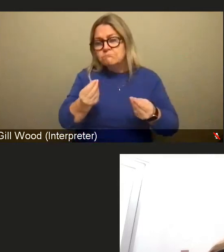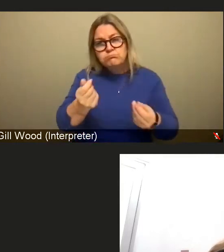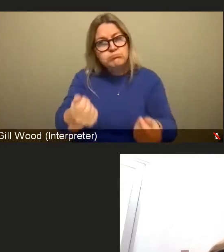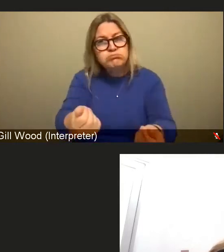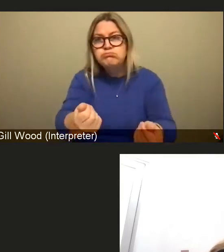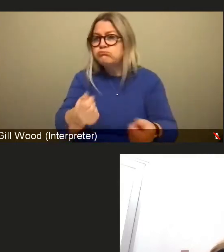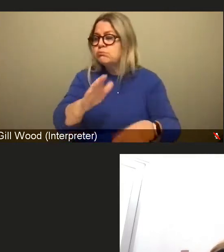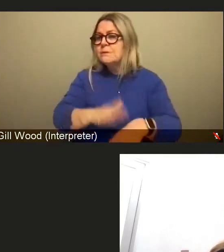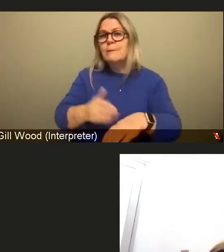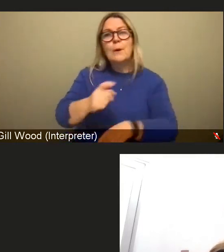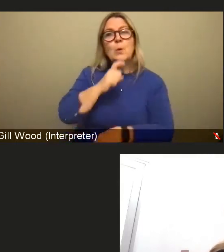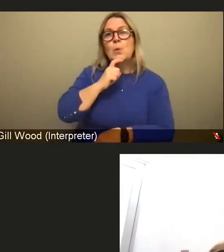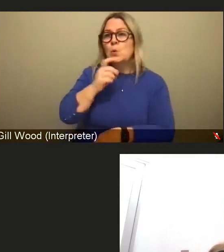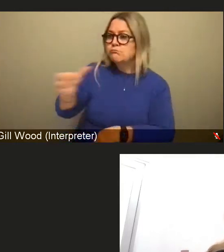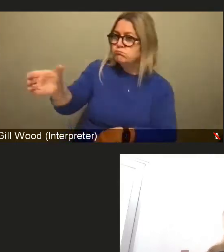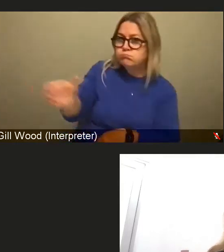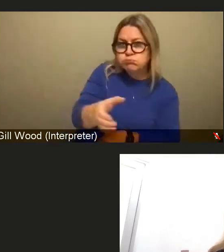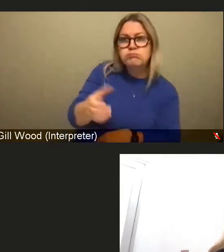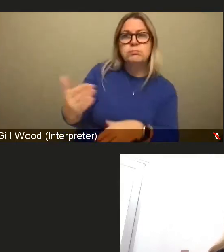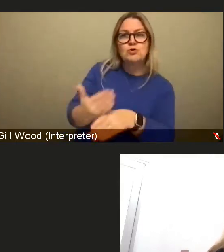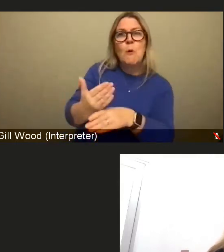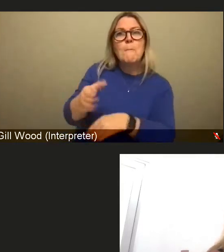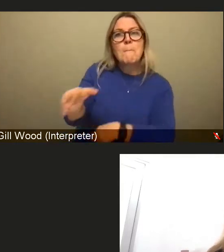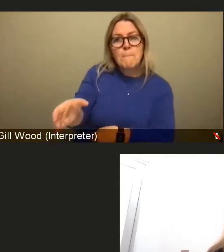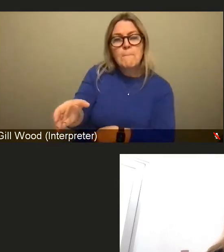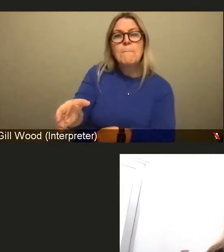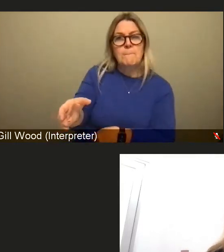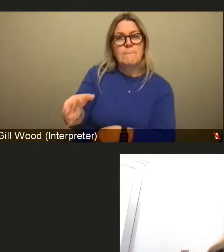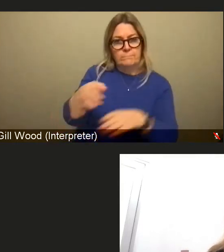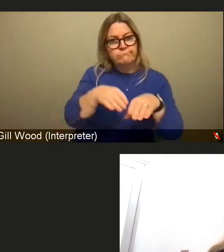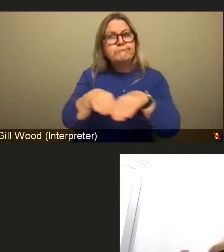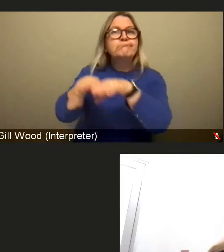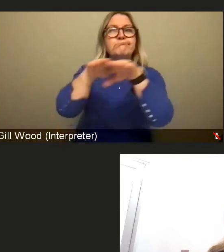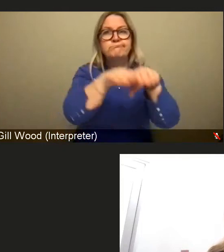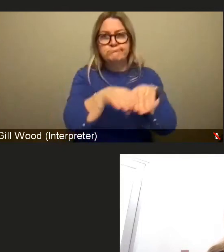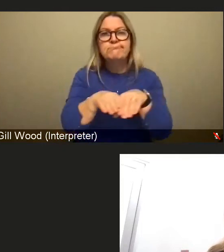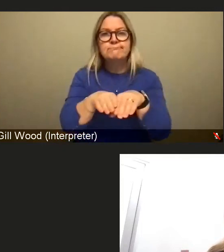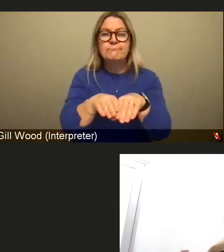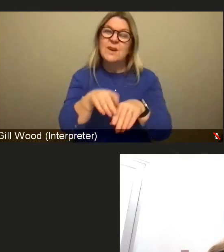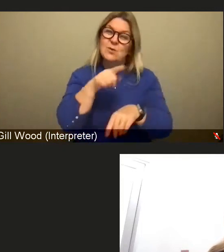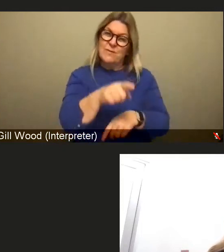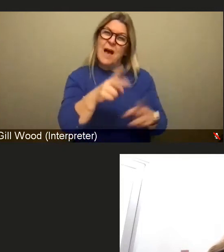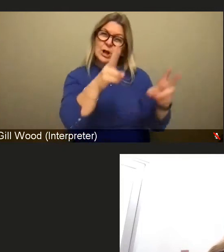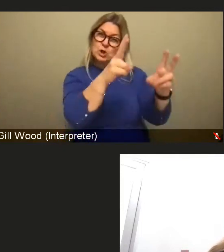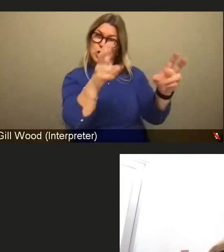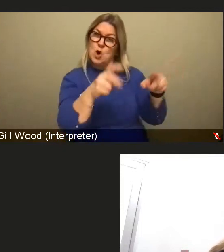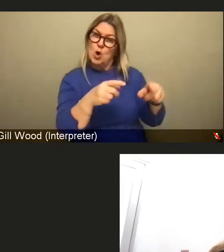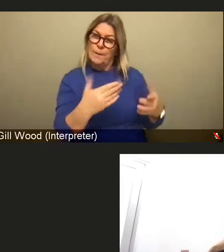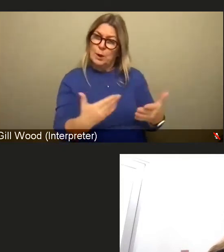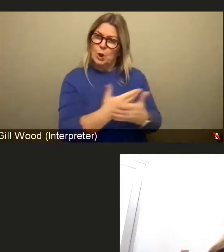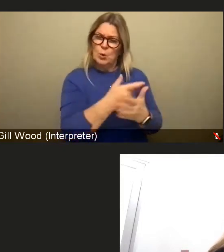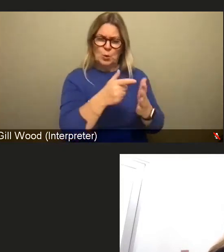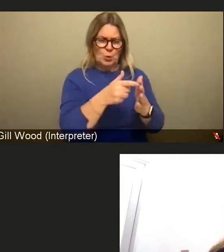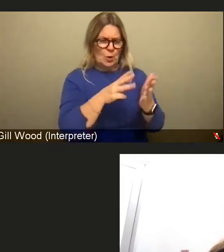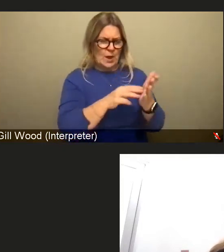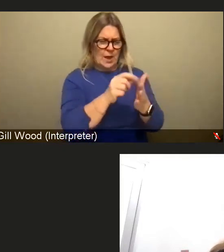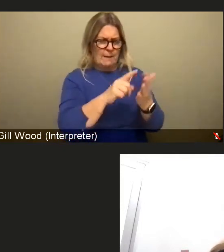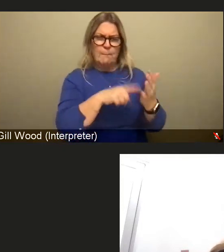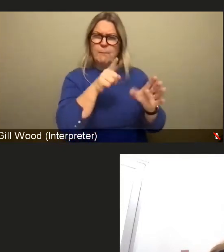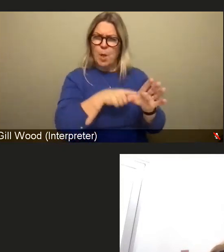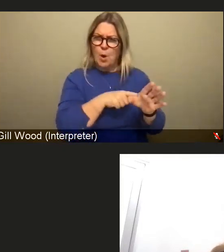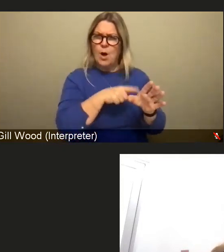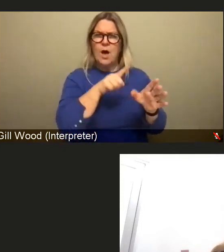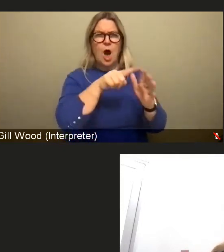should they ask for support. So I think the term, really captures the fact that it's within our gift as employers to be